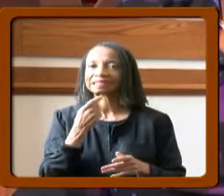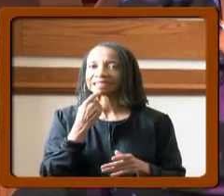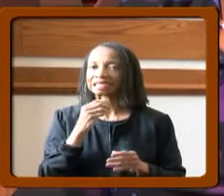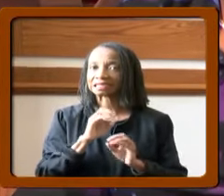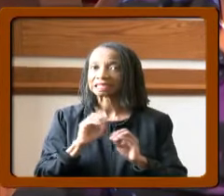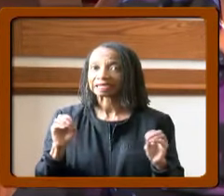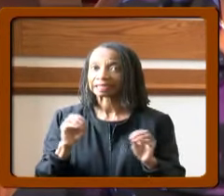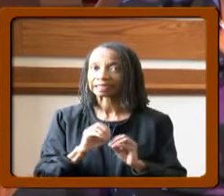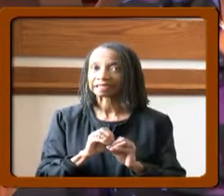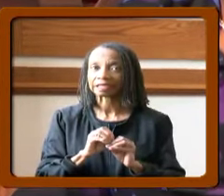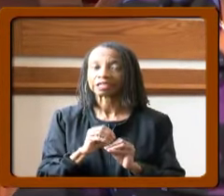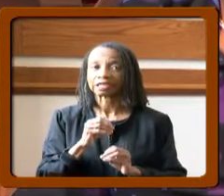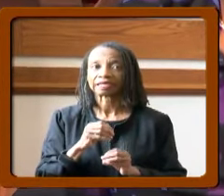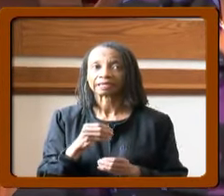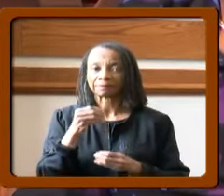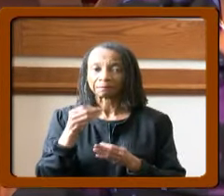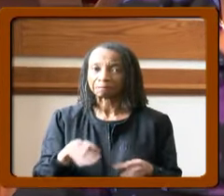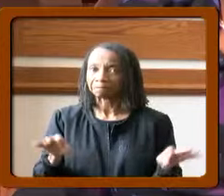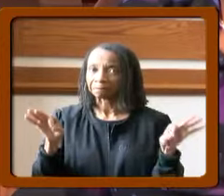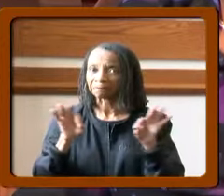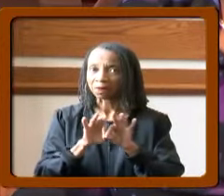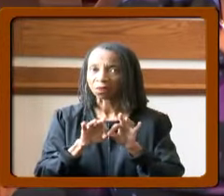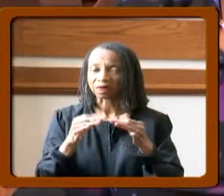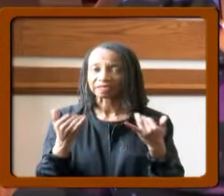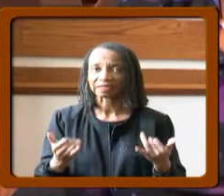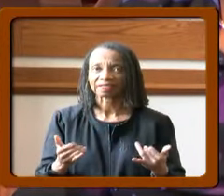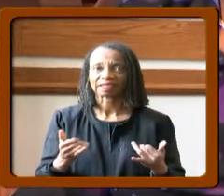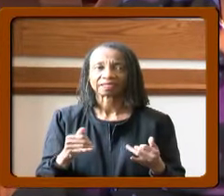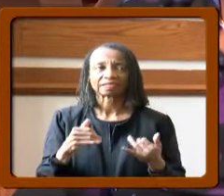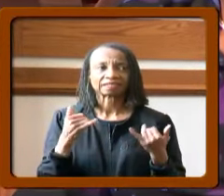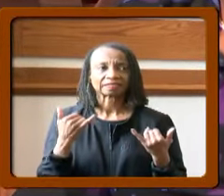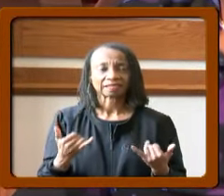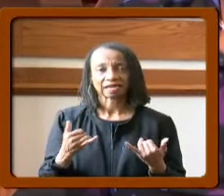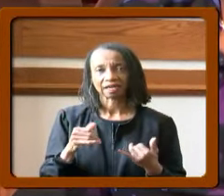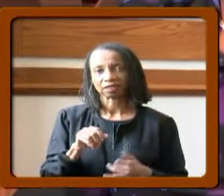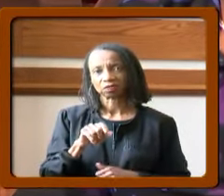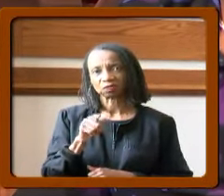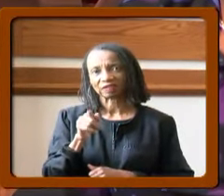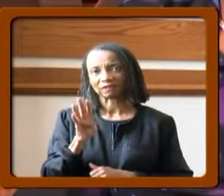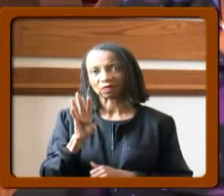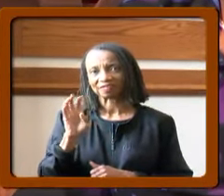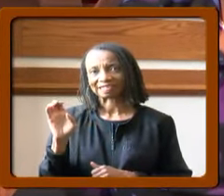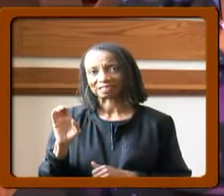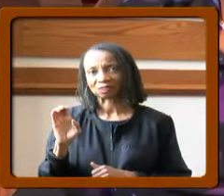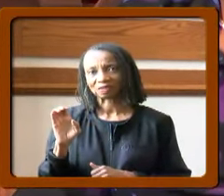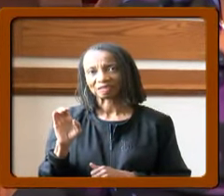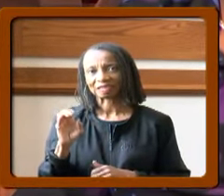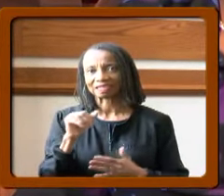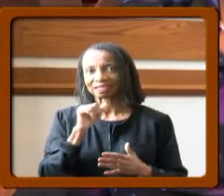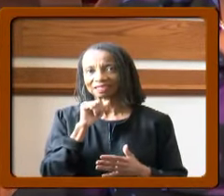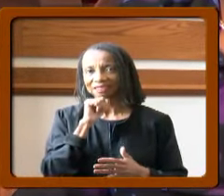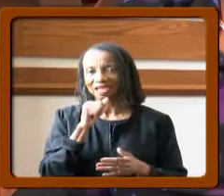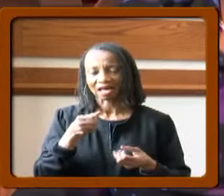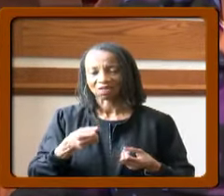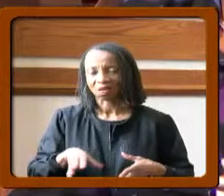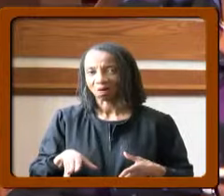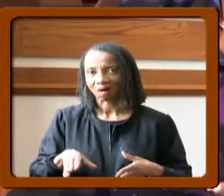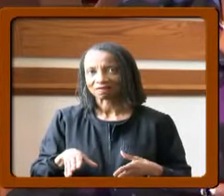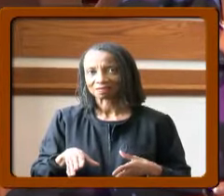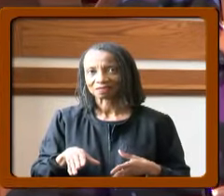But it is a truth not lost. It's a 21st century reality that is not lost to this first century